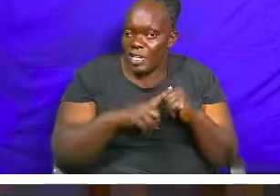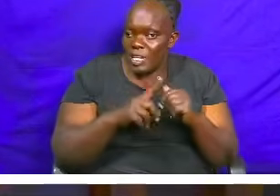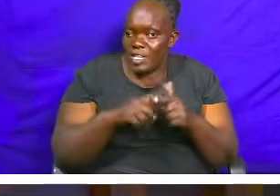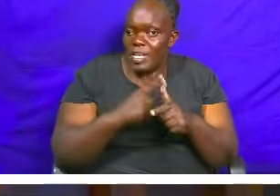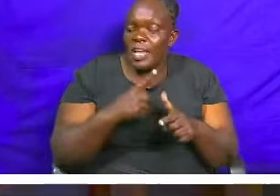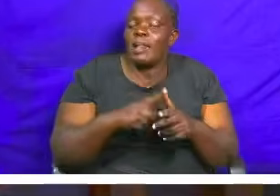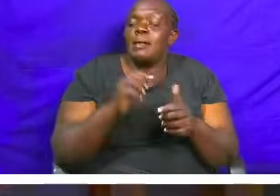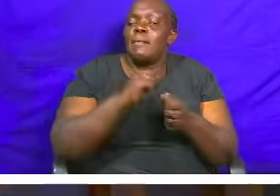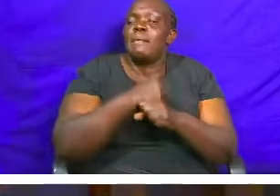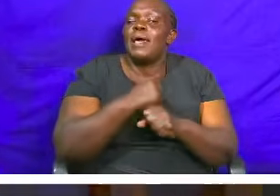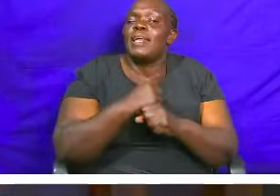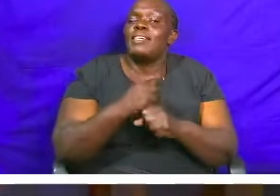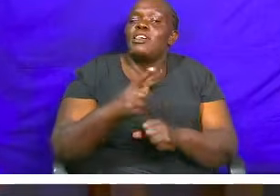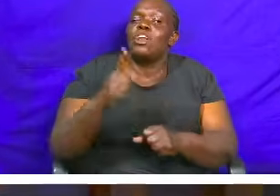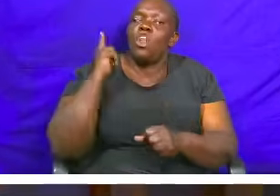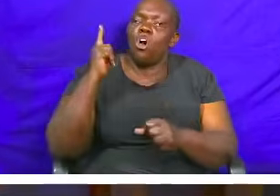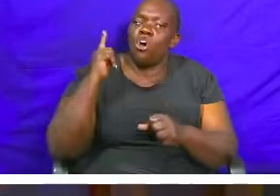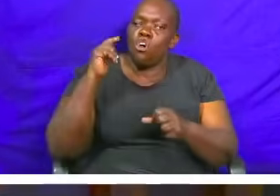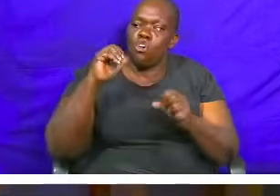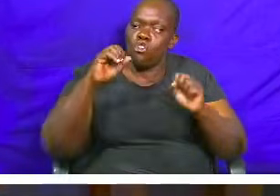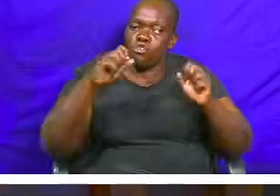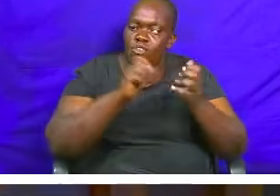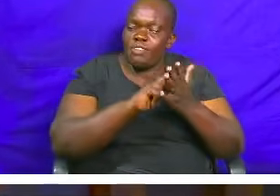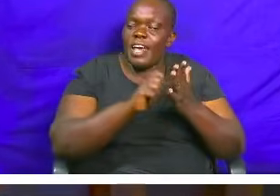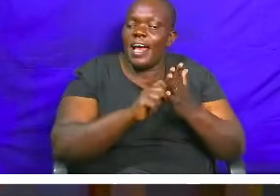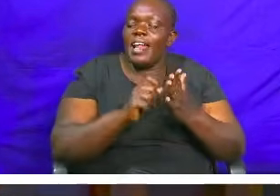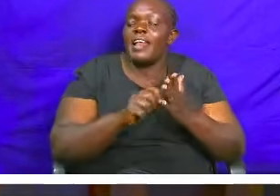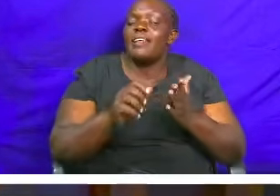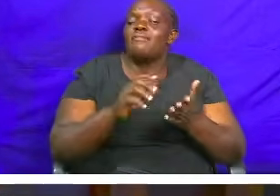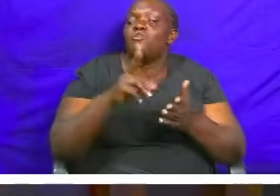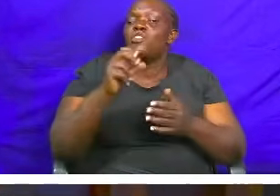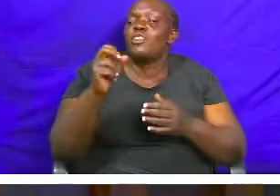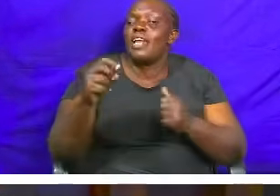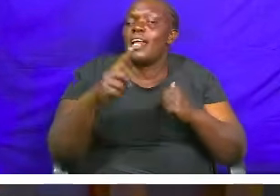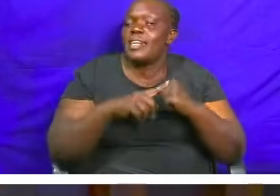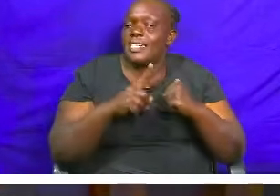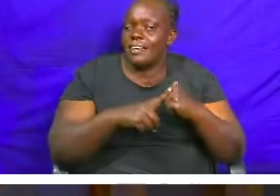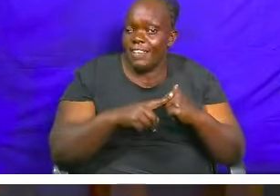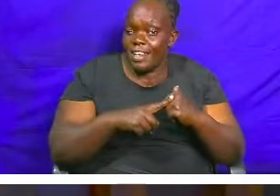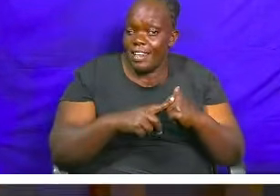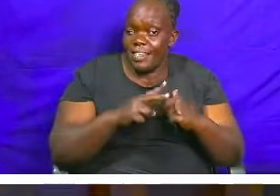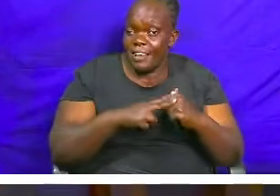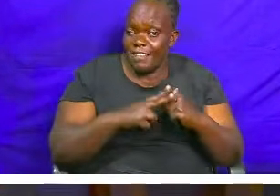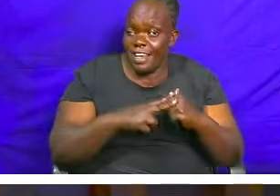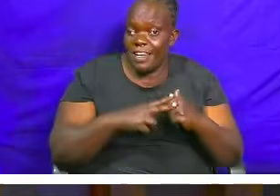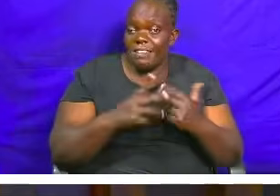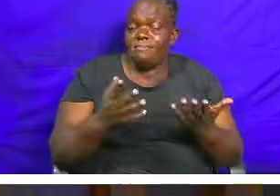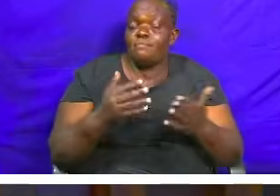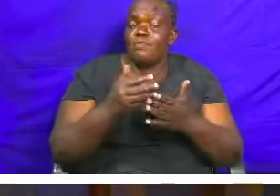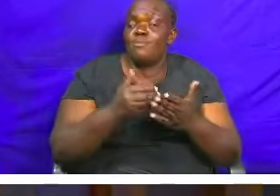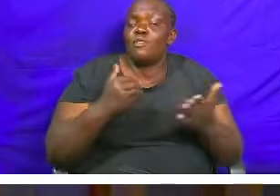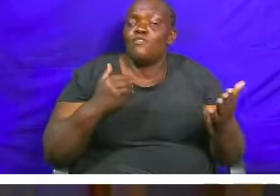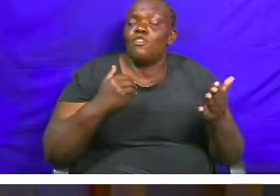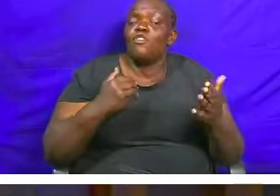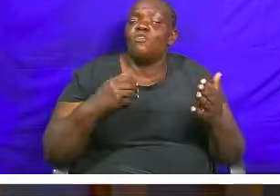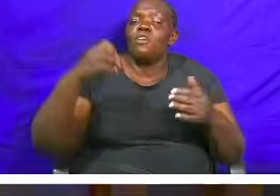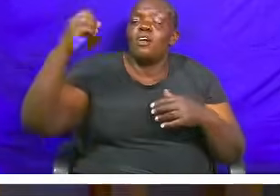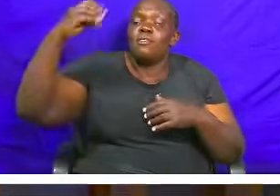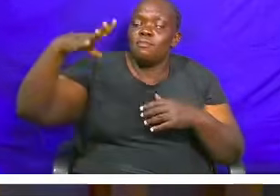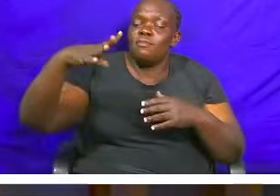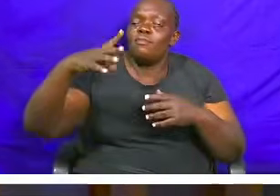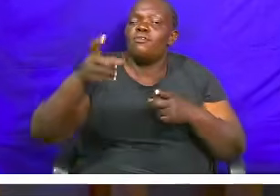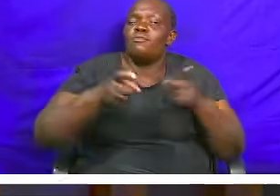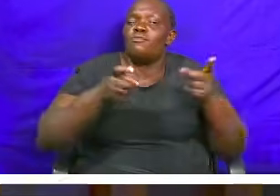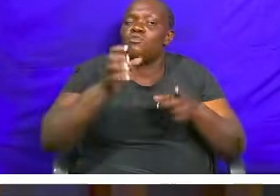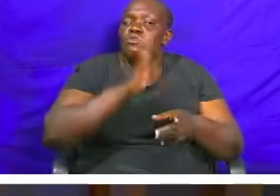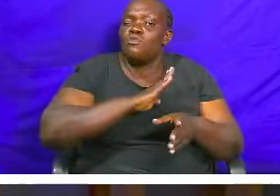and ERC became operational in 2007. Okay. So initially, the Electricity Regulatory Board